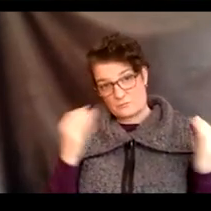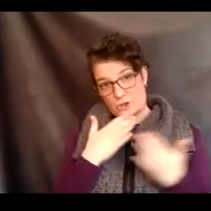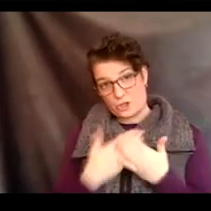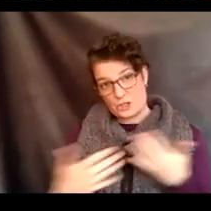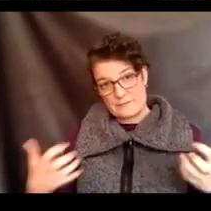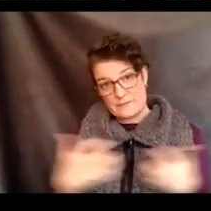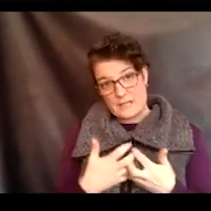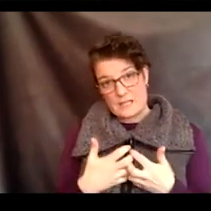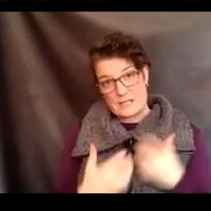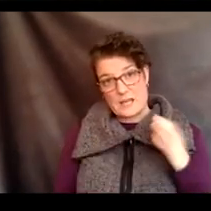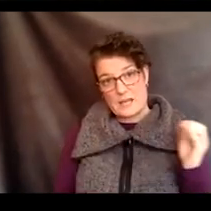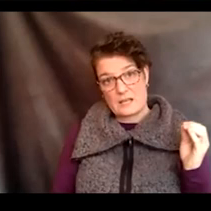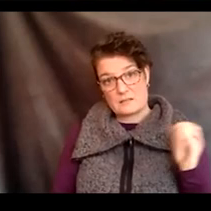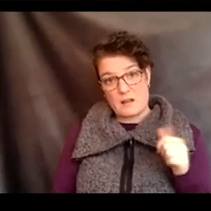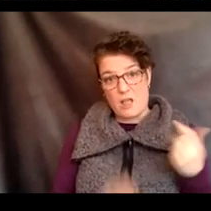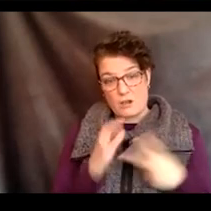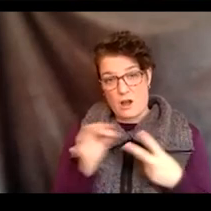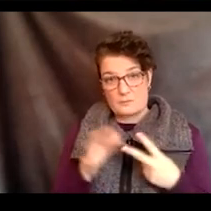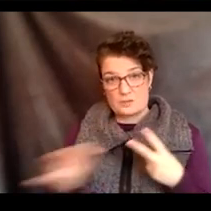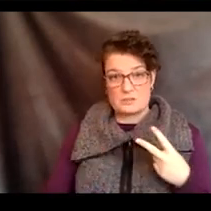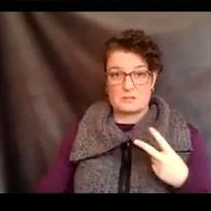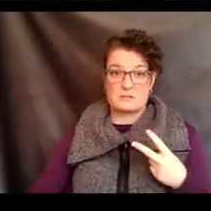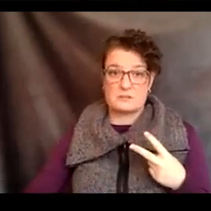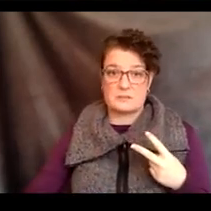and other options, you know,